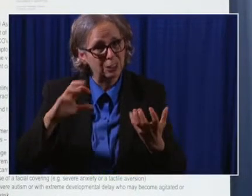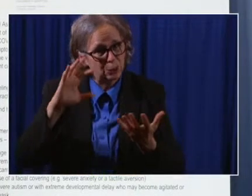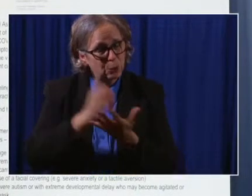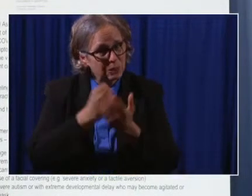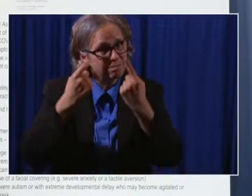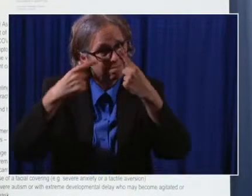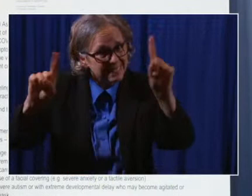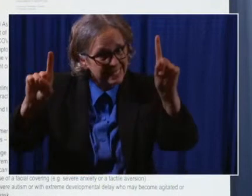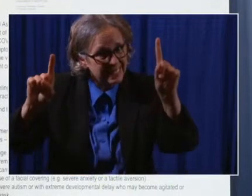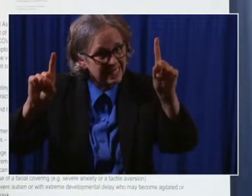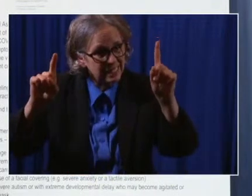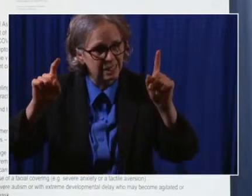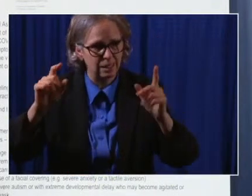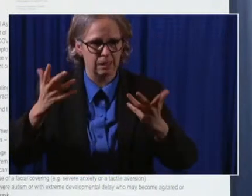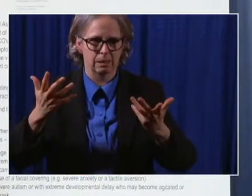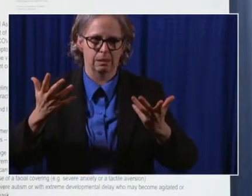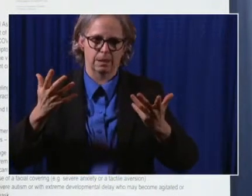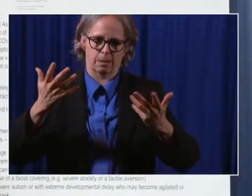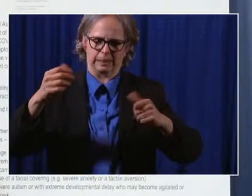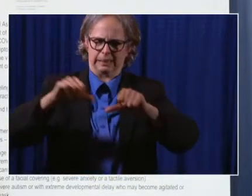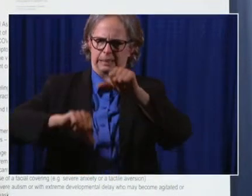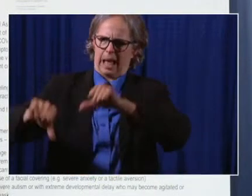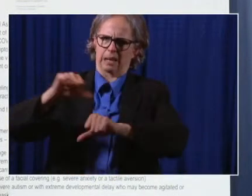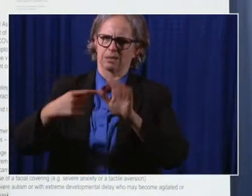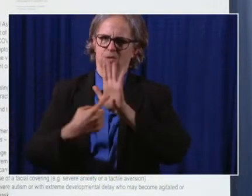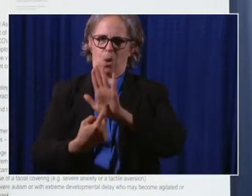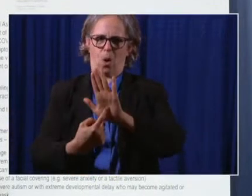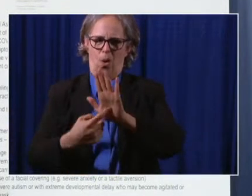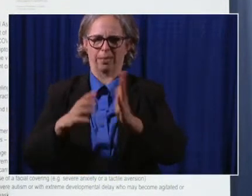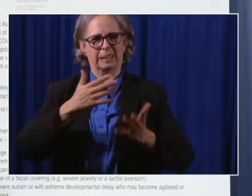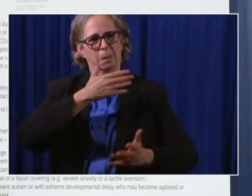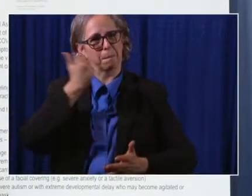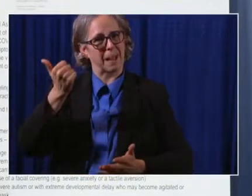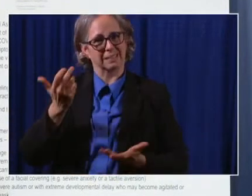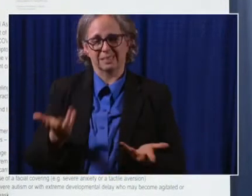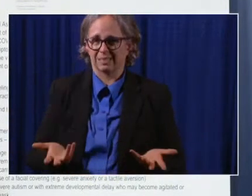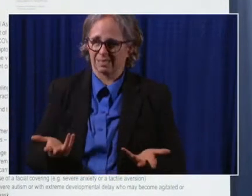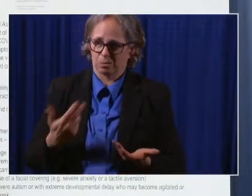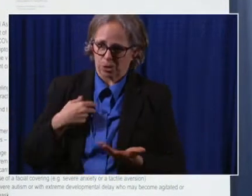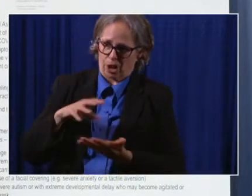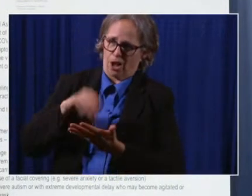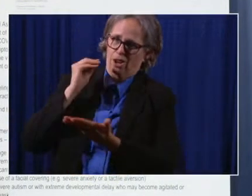that is available. And without a vaccine, we